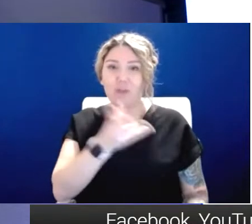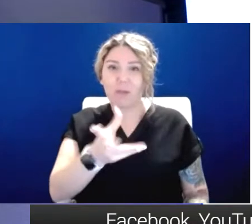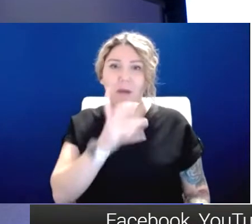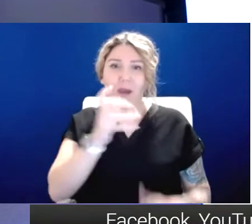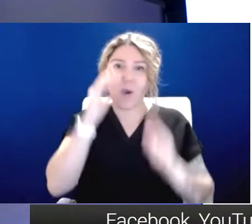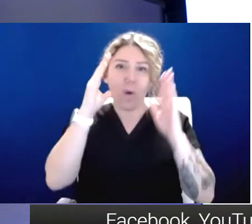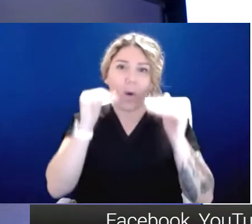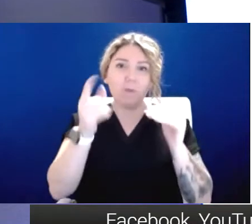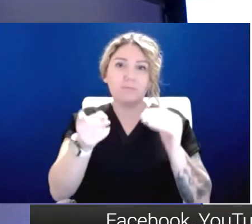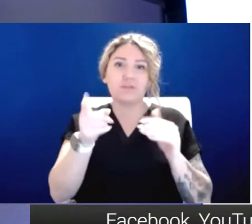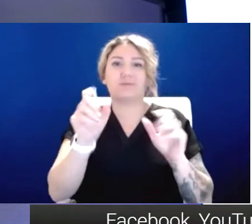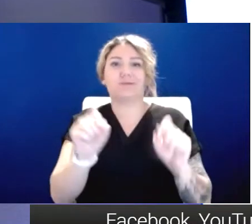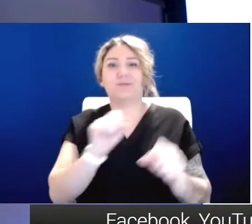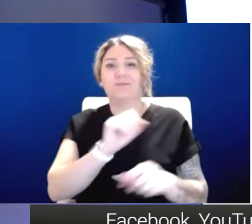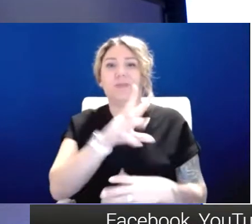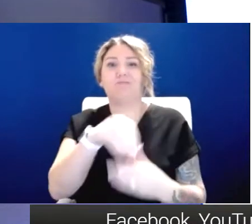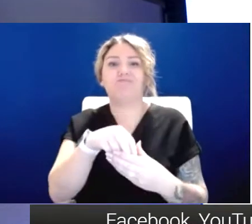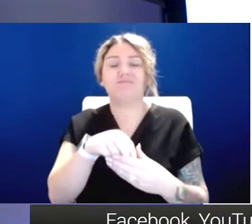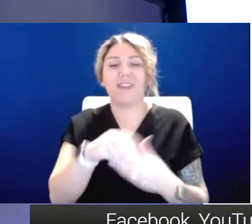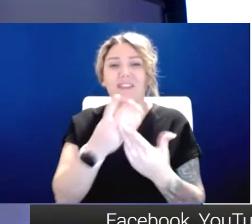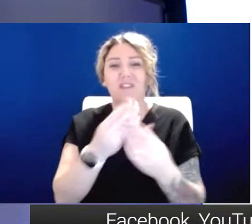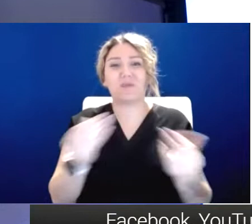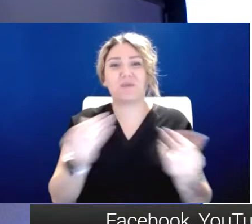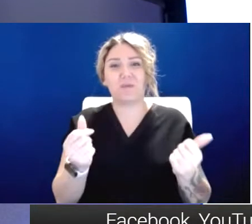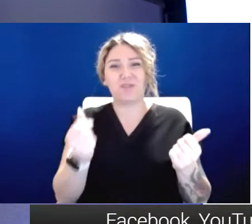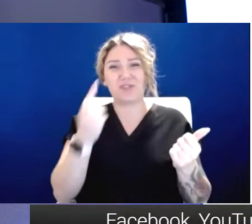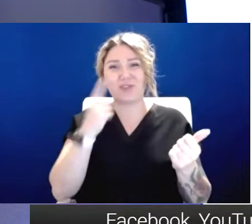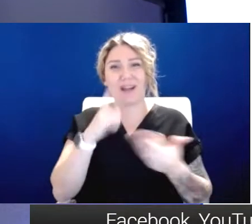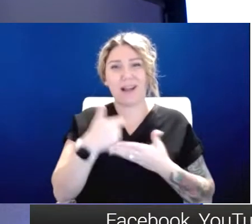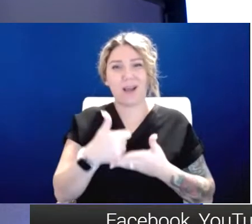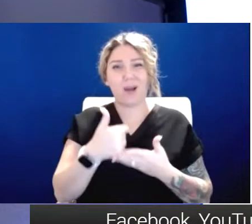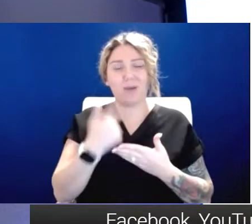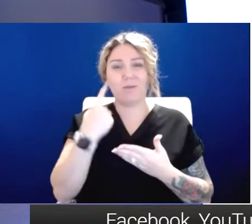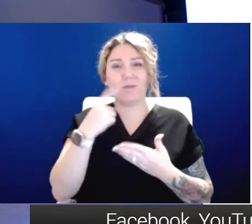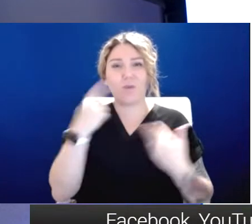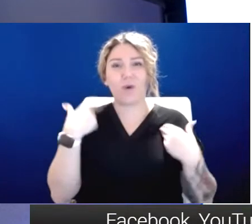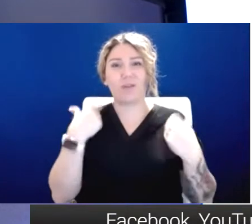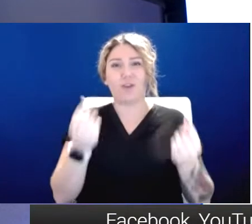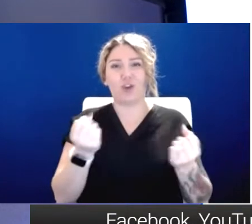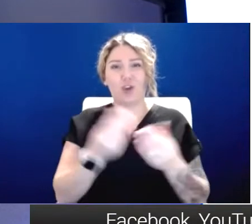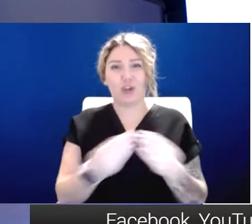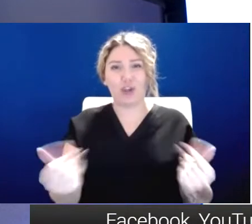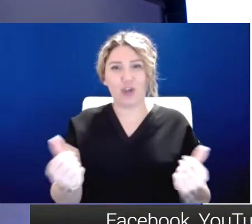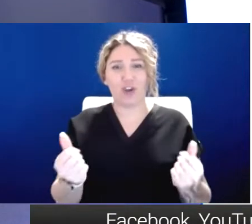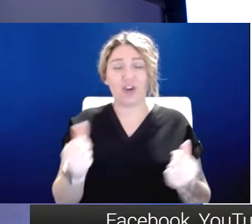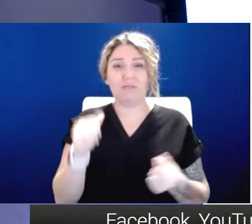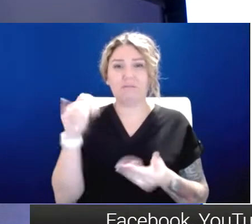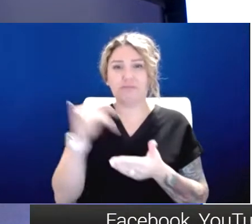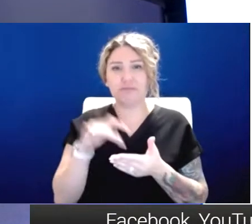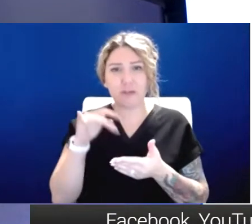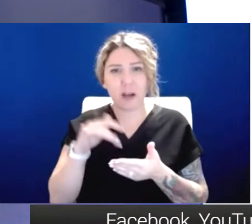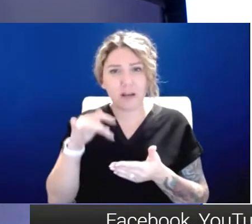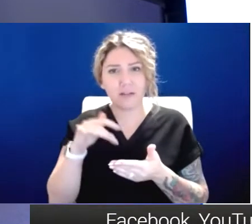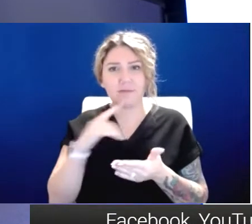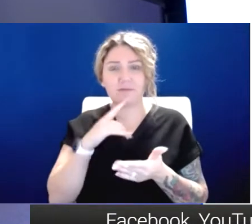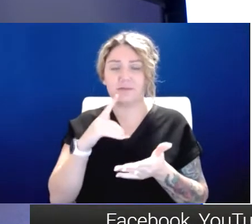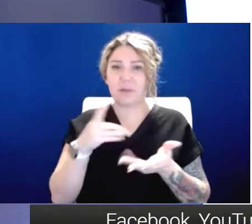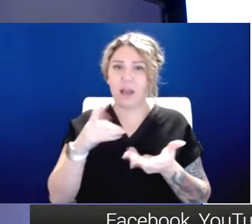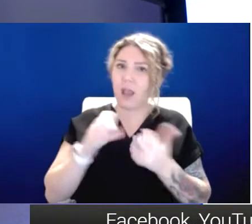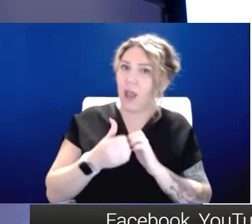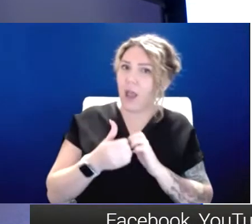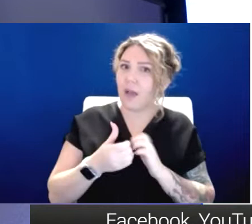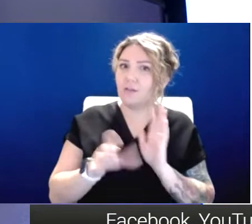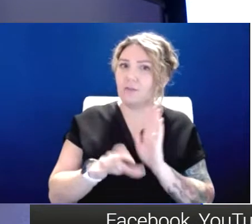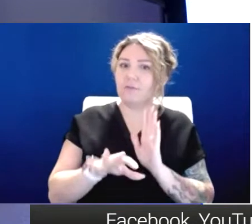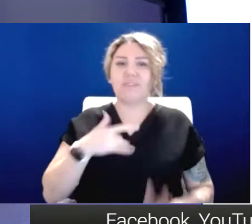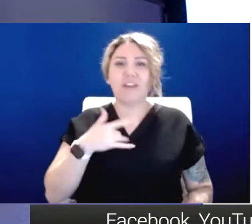part of the solution to help find a cure. So these trials, I think, are sometimes a way for people to feel like this is what they could